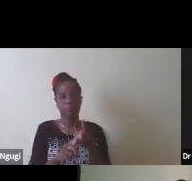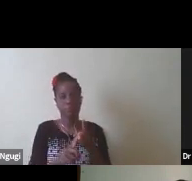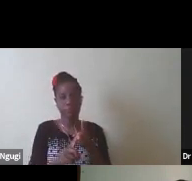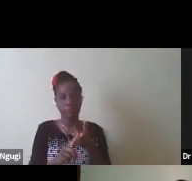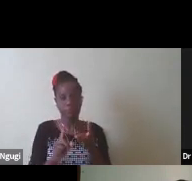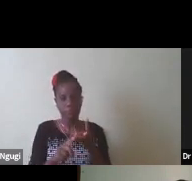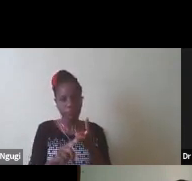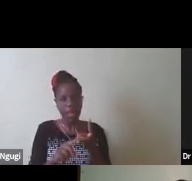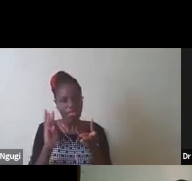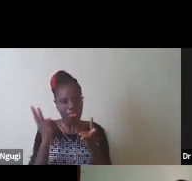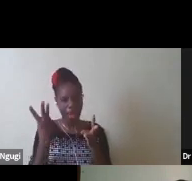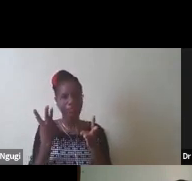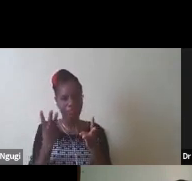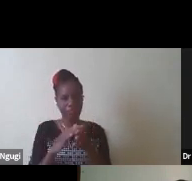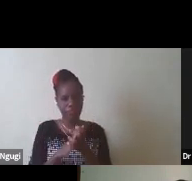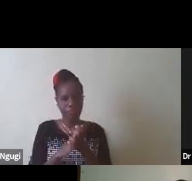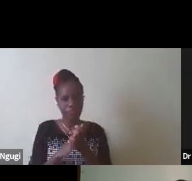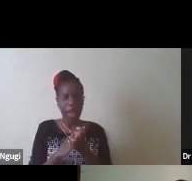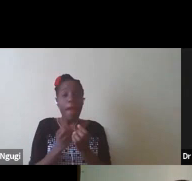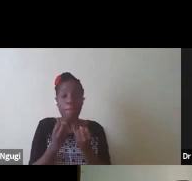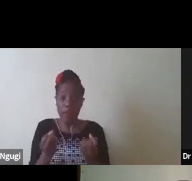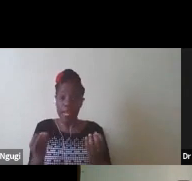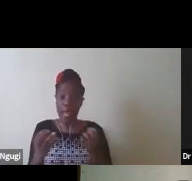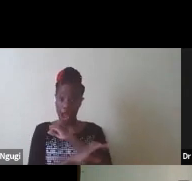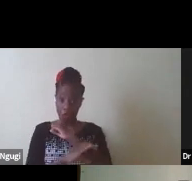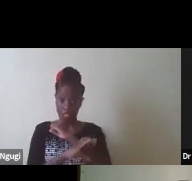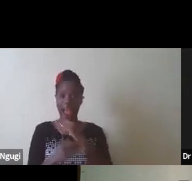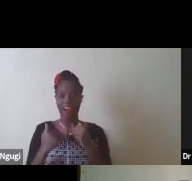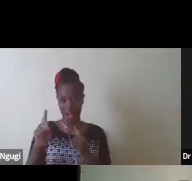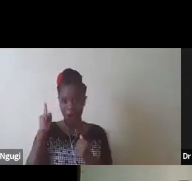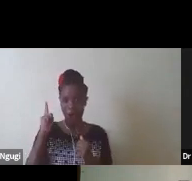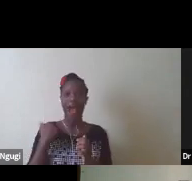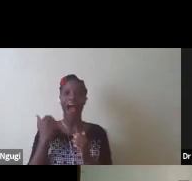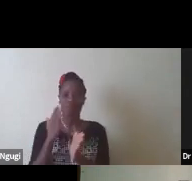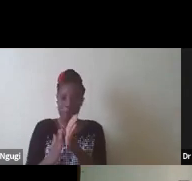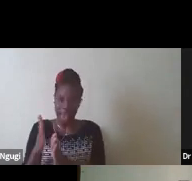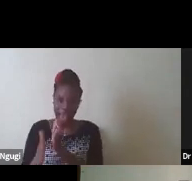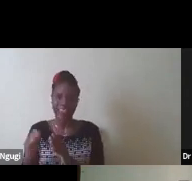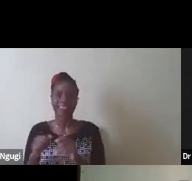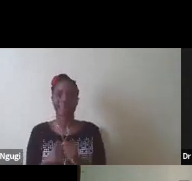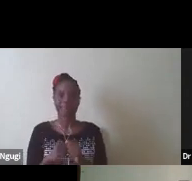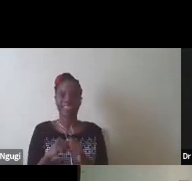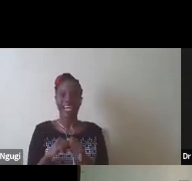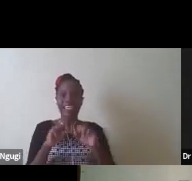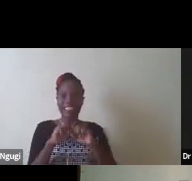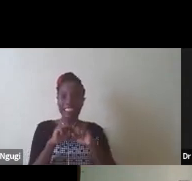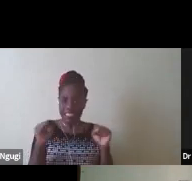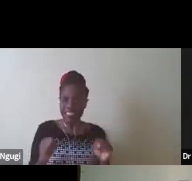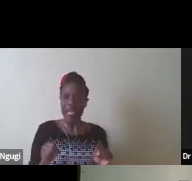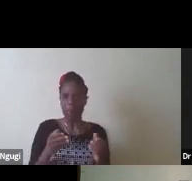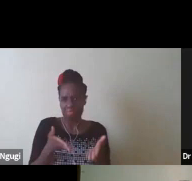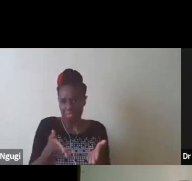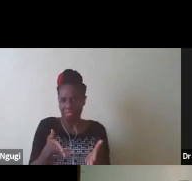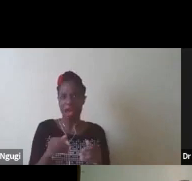Many have laws, they have strategic plans, but unfortunately, and they may be up to